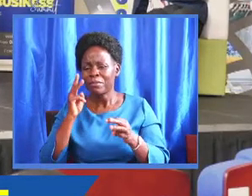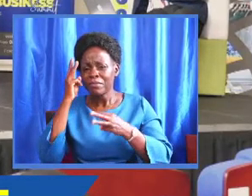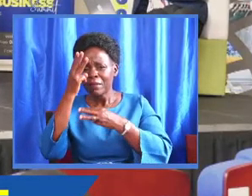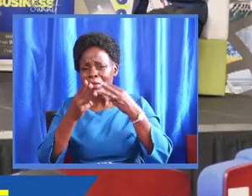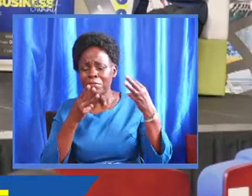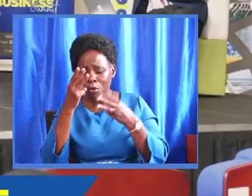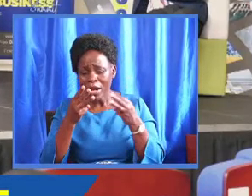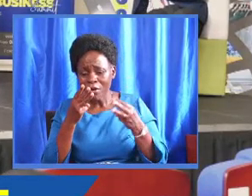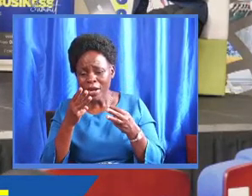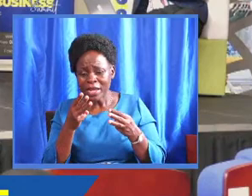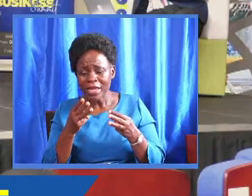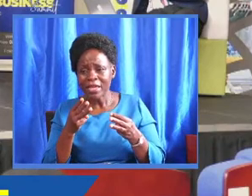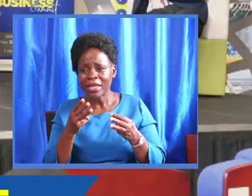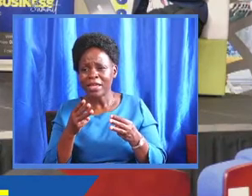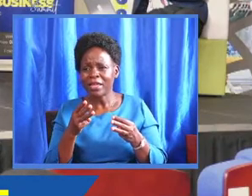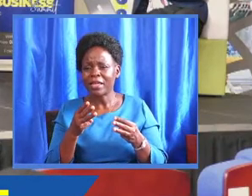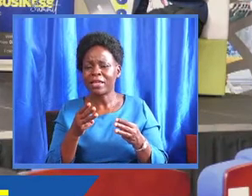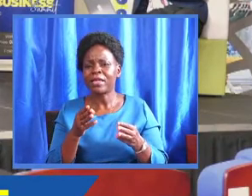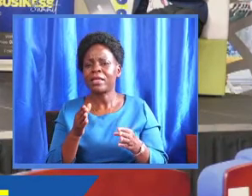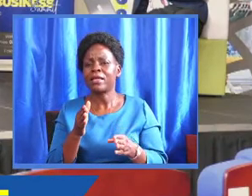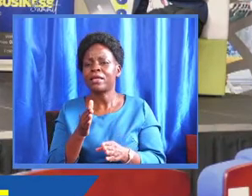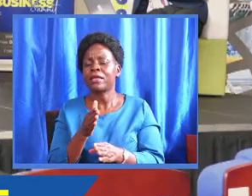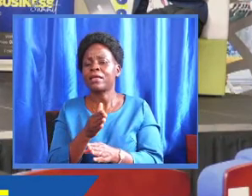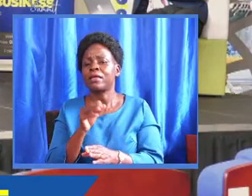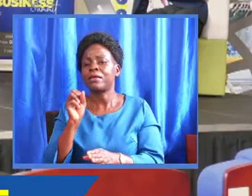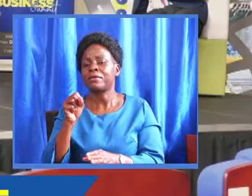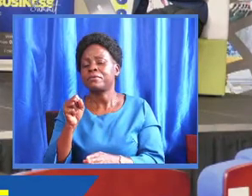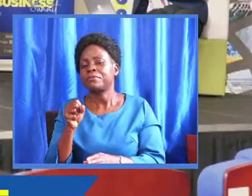lot. No, we had a...